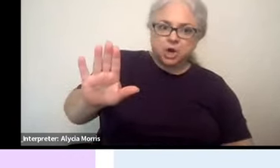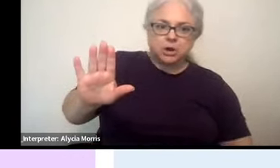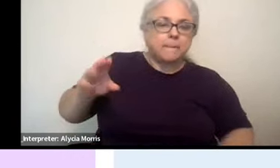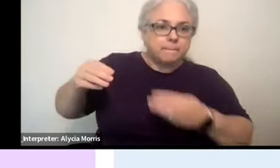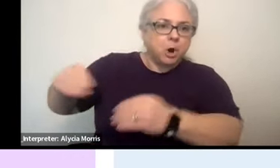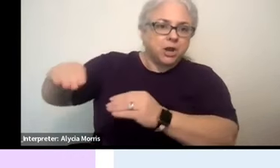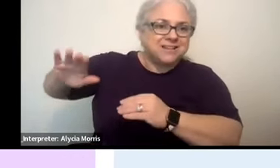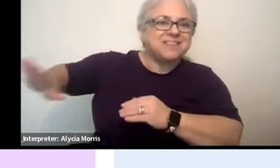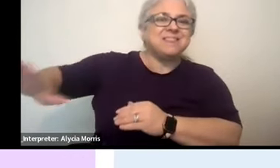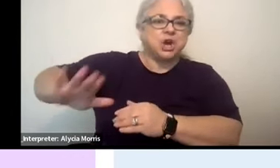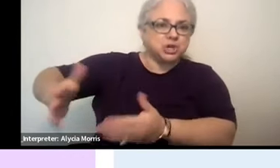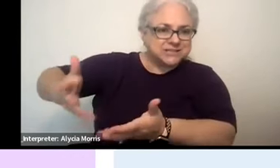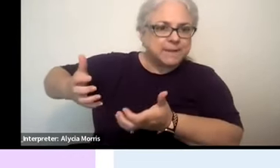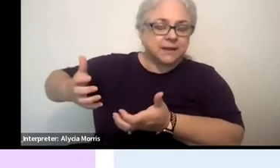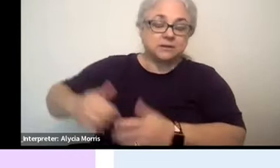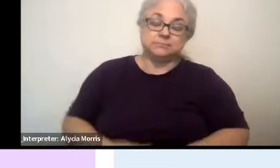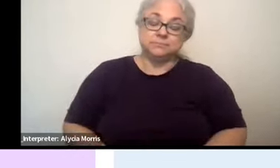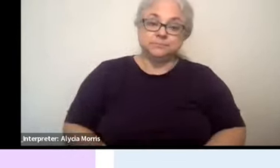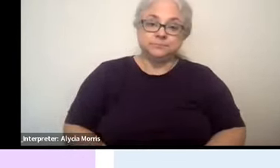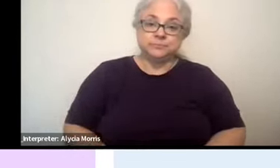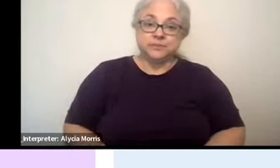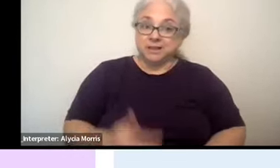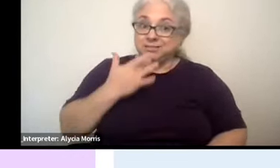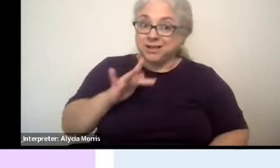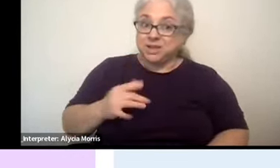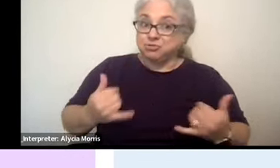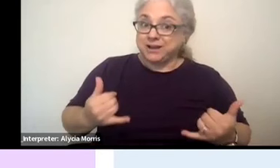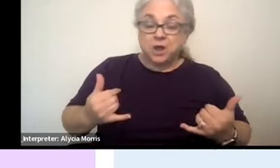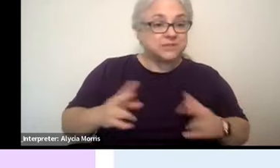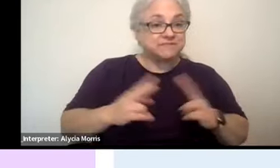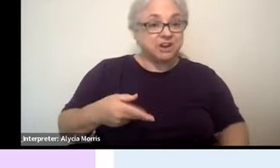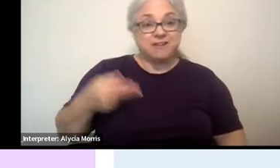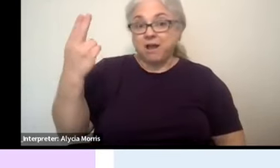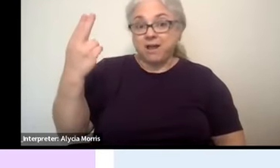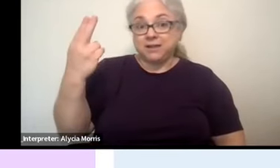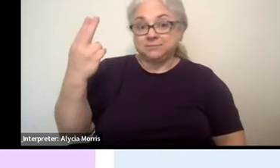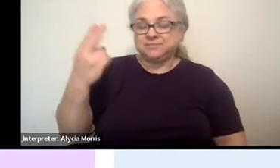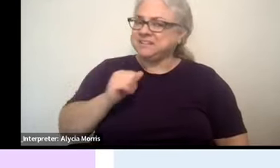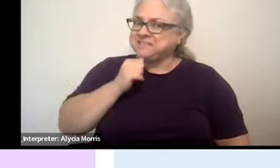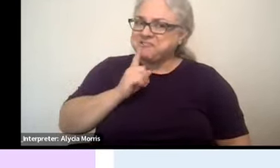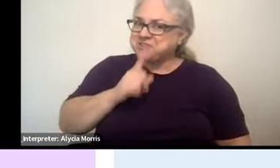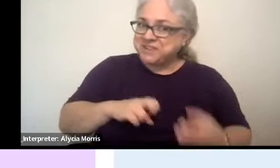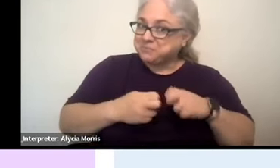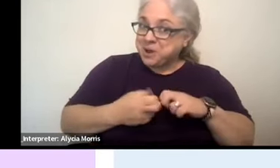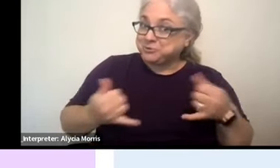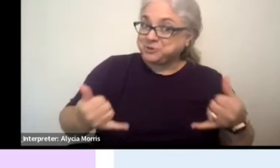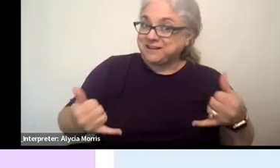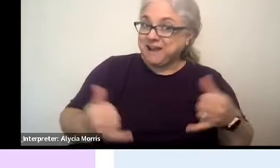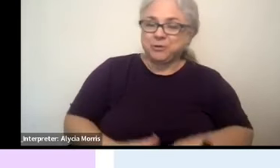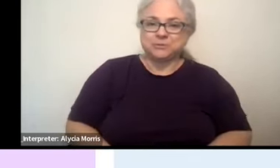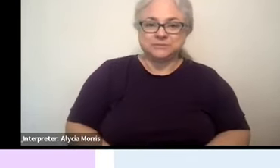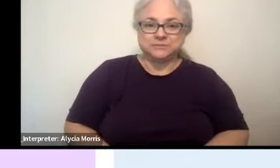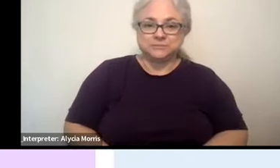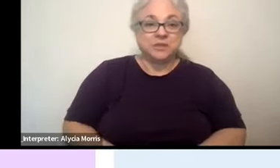areas across the United States, labor market demand is high. So that's not really a problem, but it's probably